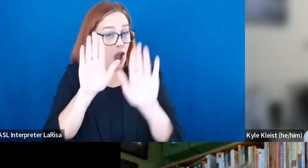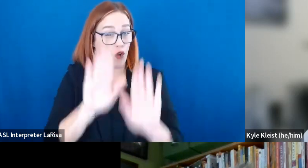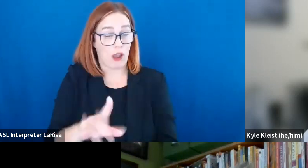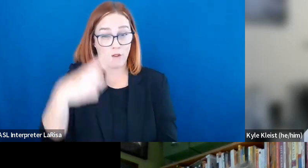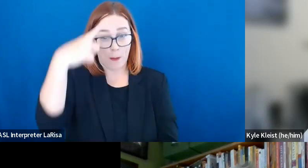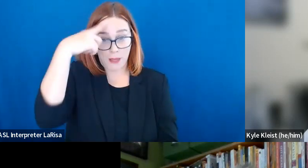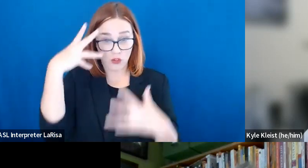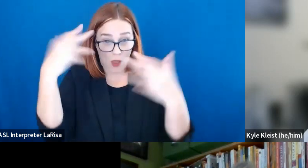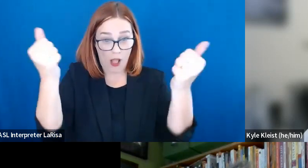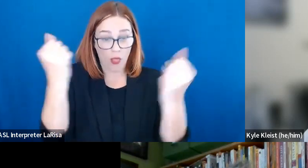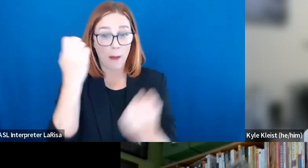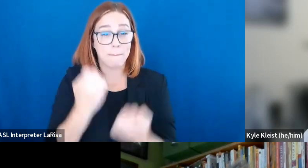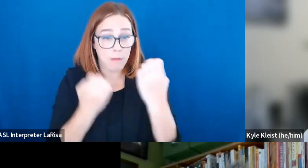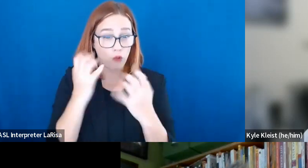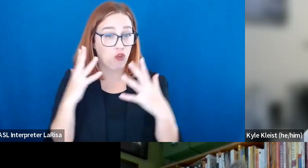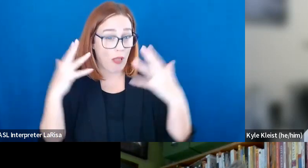I love that